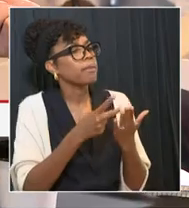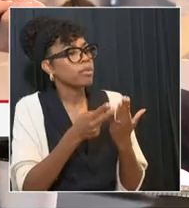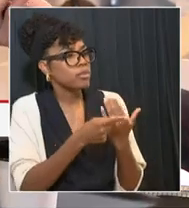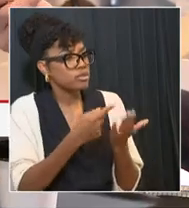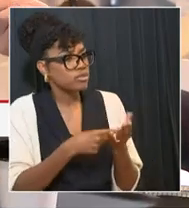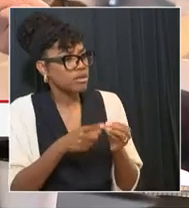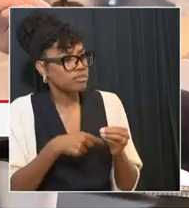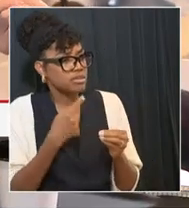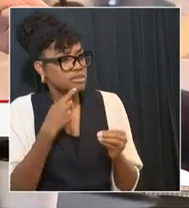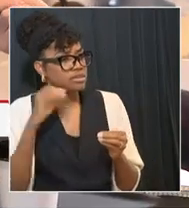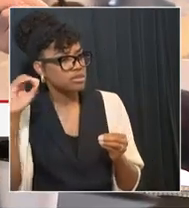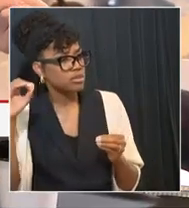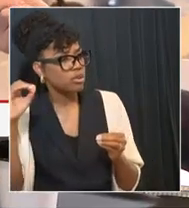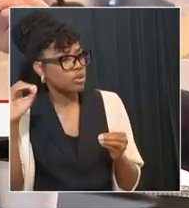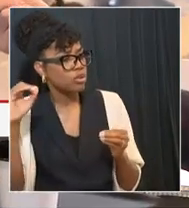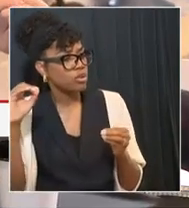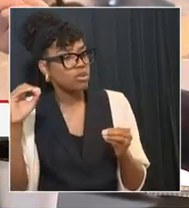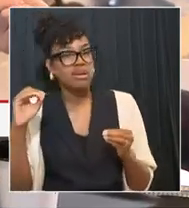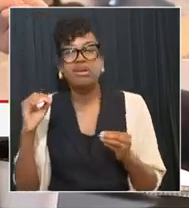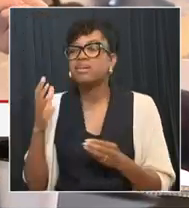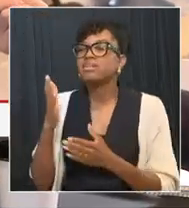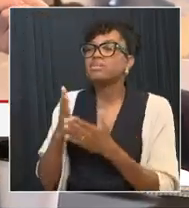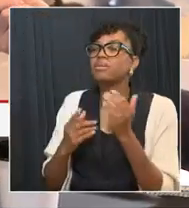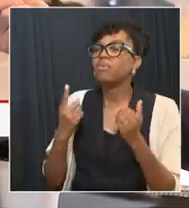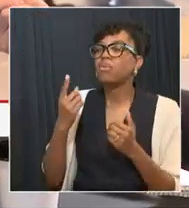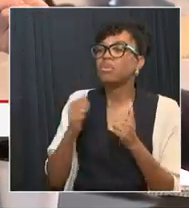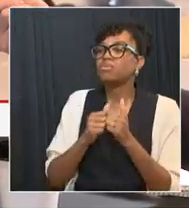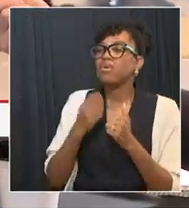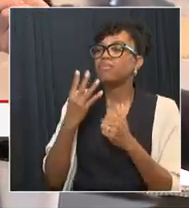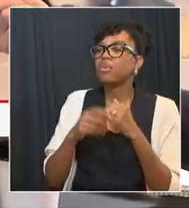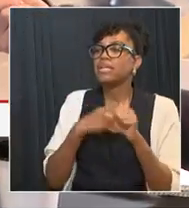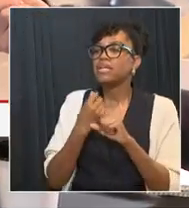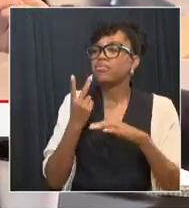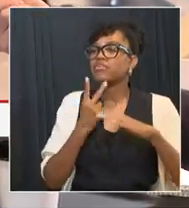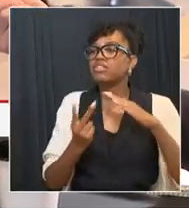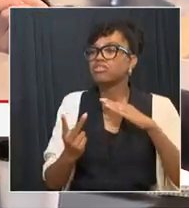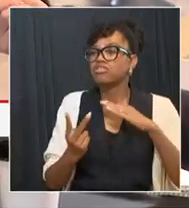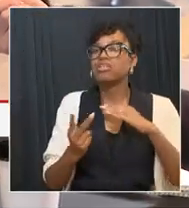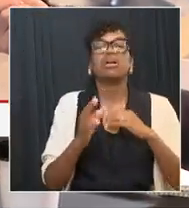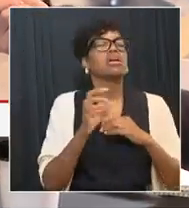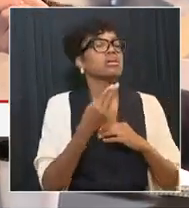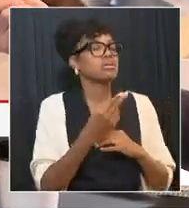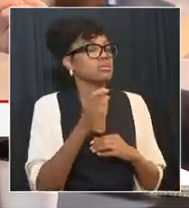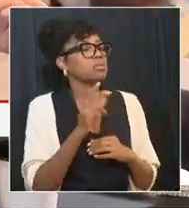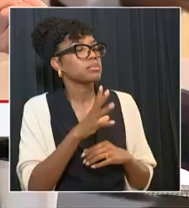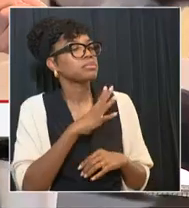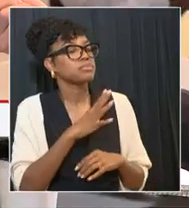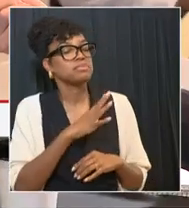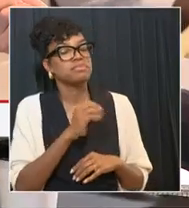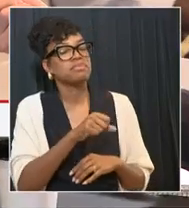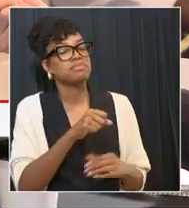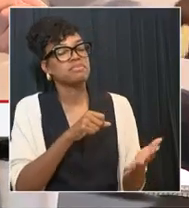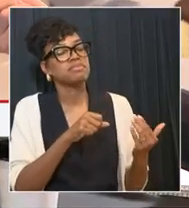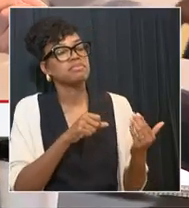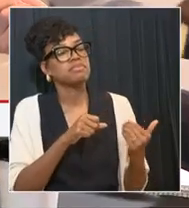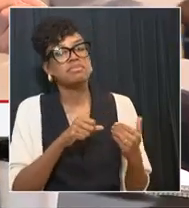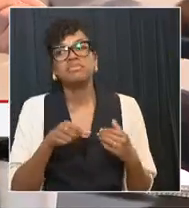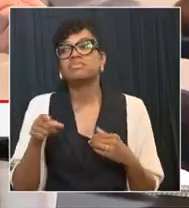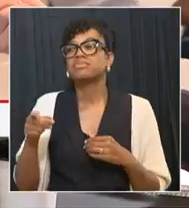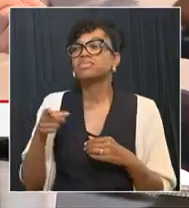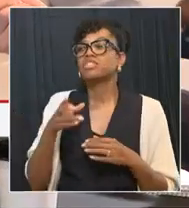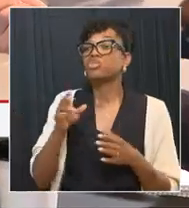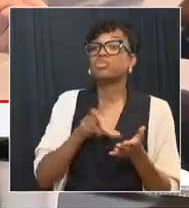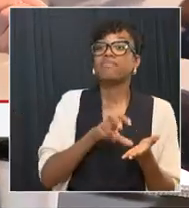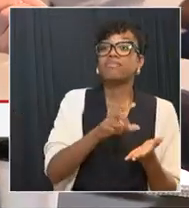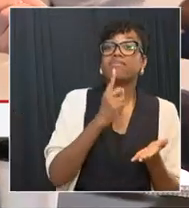about? Just some of the ones where the 4-year projections Okay. were, when you look at the 4-year, that are funded for 26, but